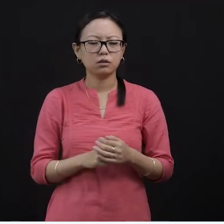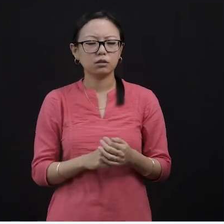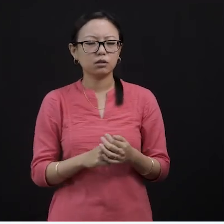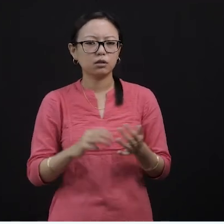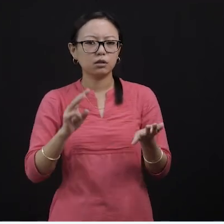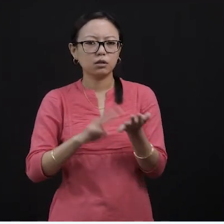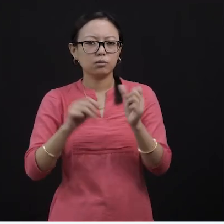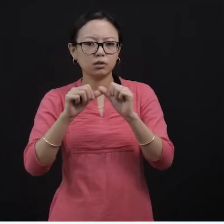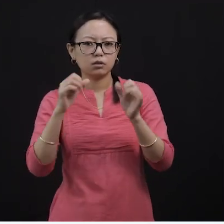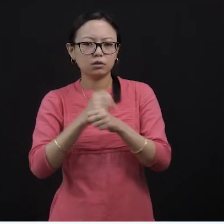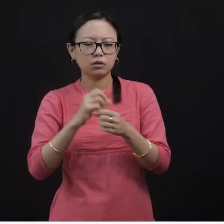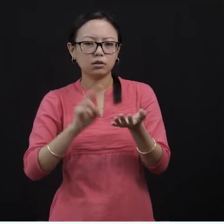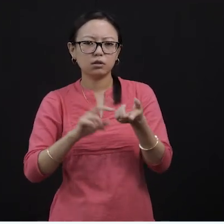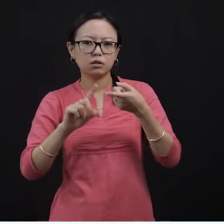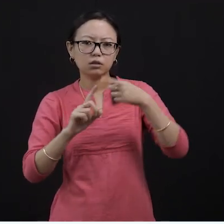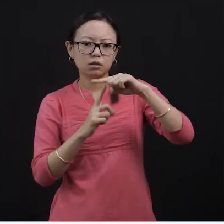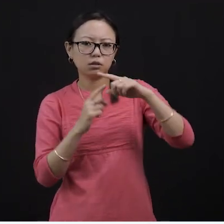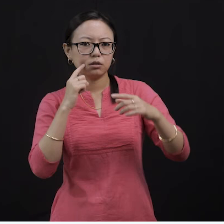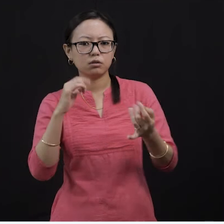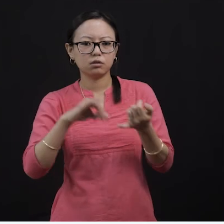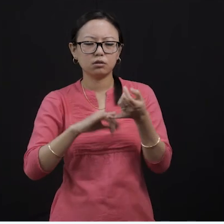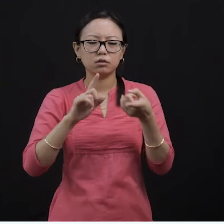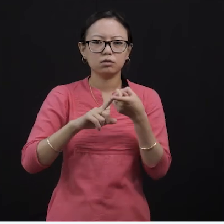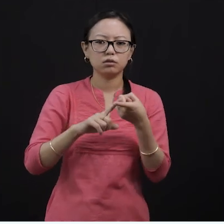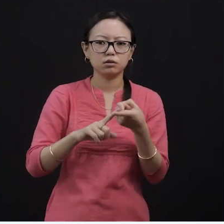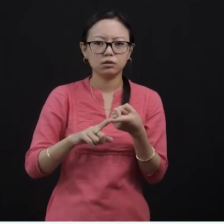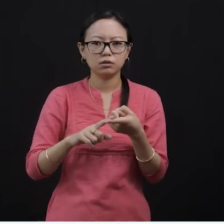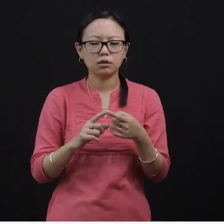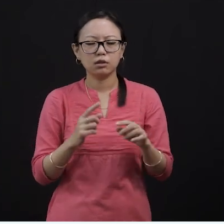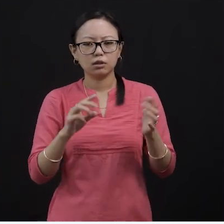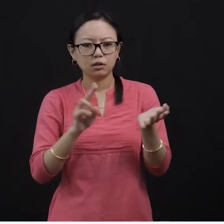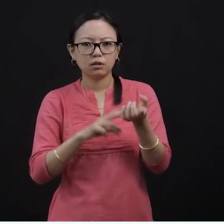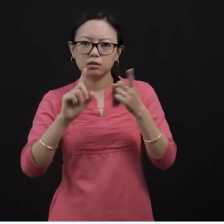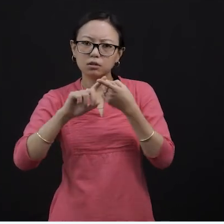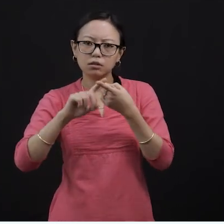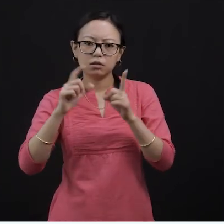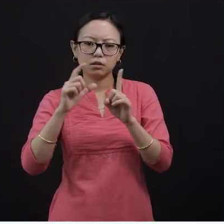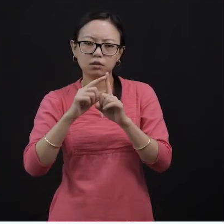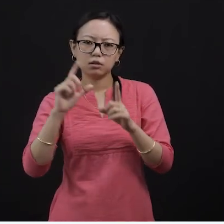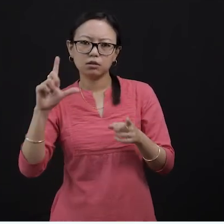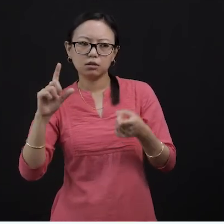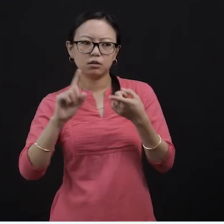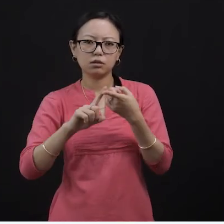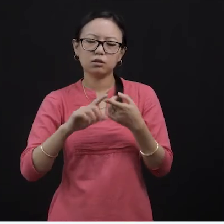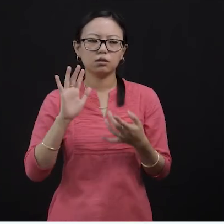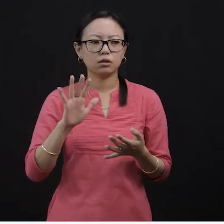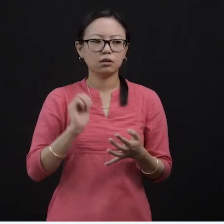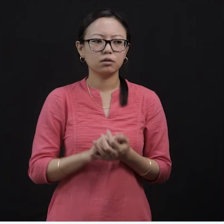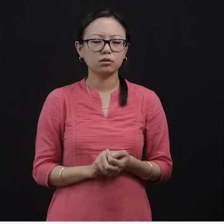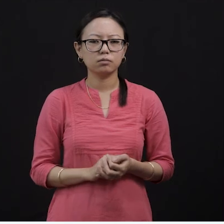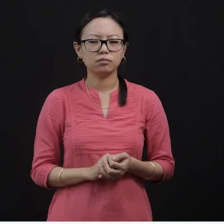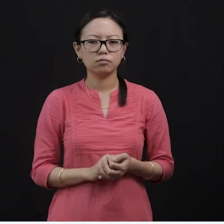And inside all these mark on the dial are, they have given